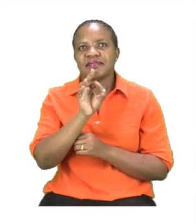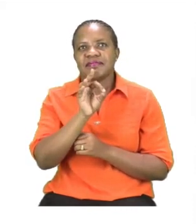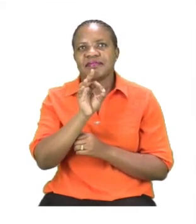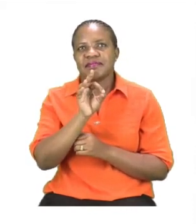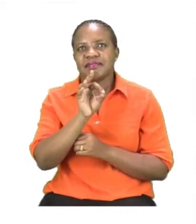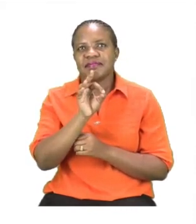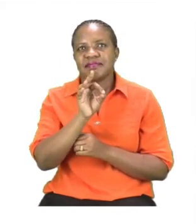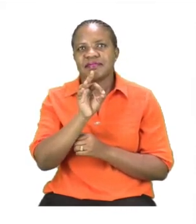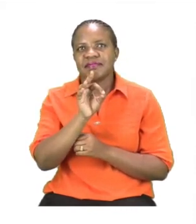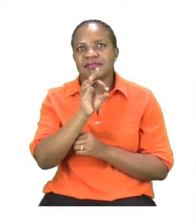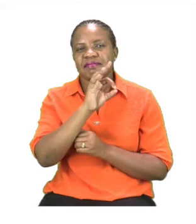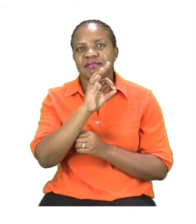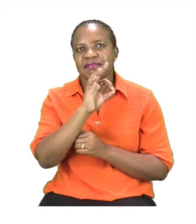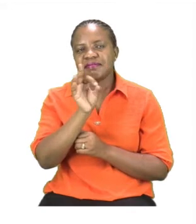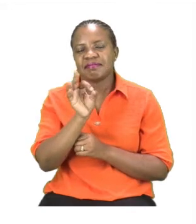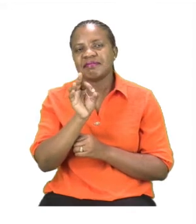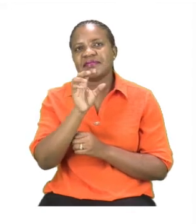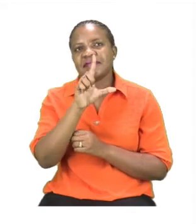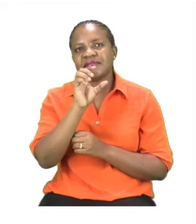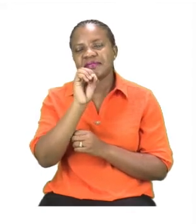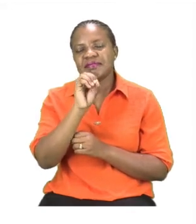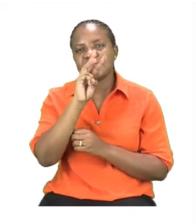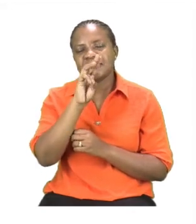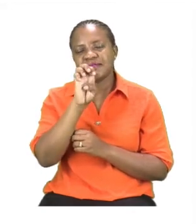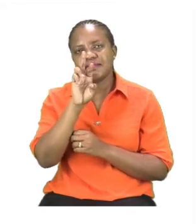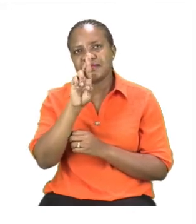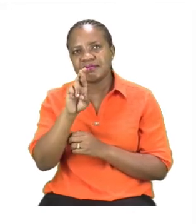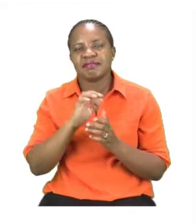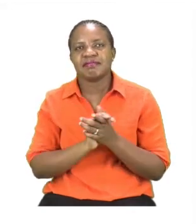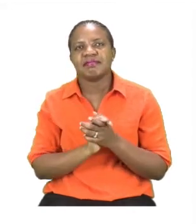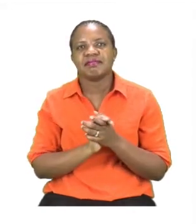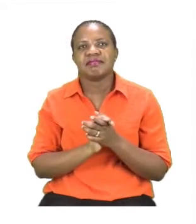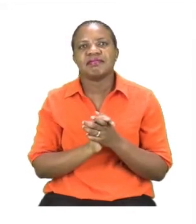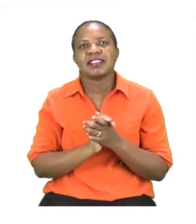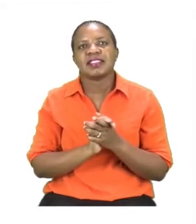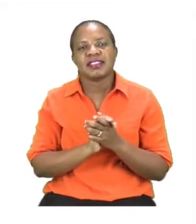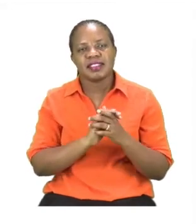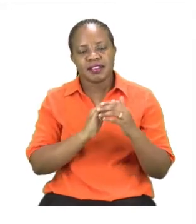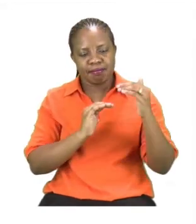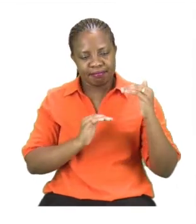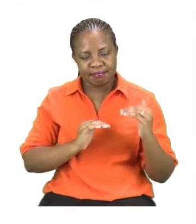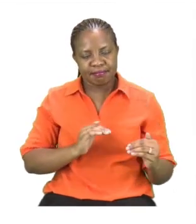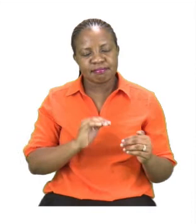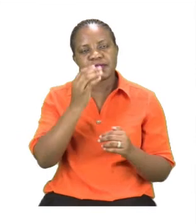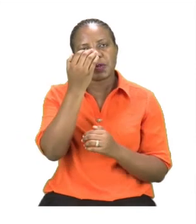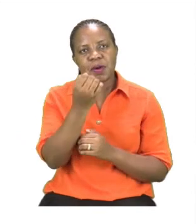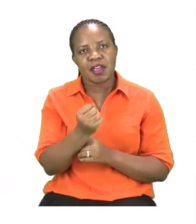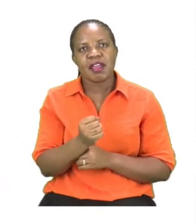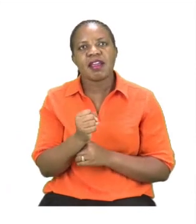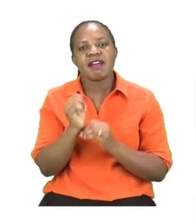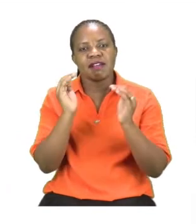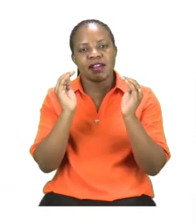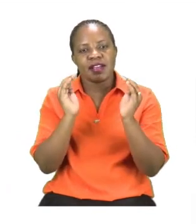Easter egg. So you will continue to number each and every picture. And don't be